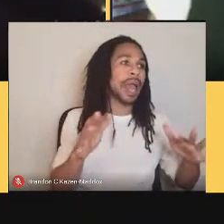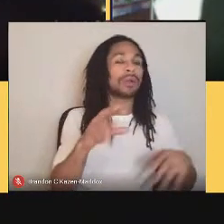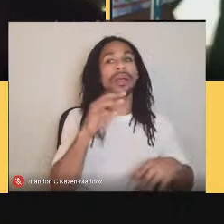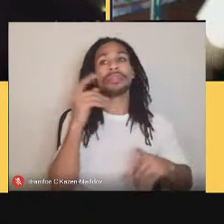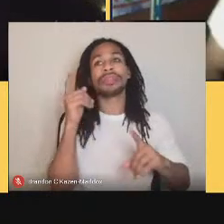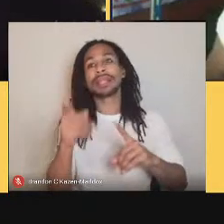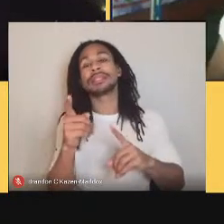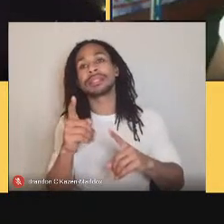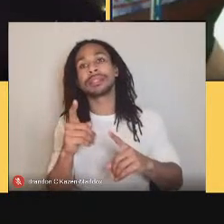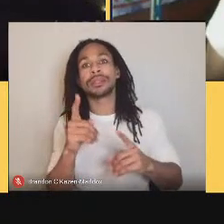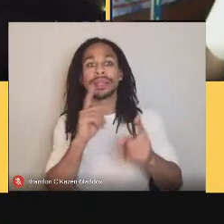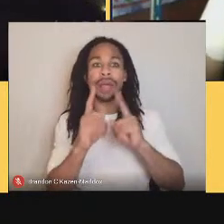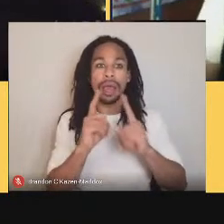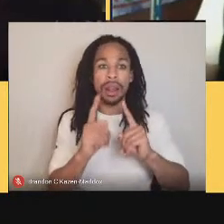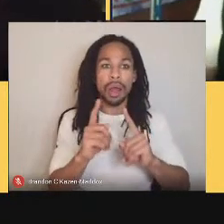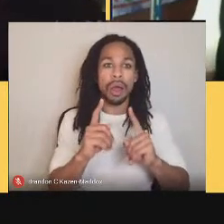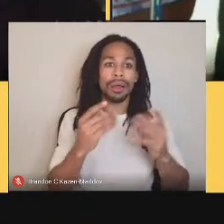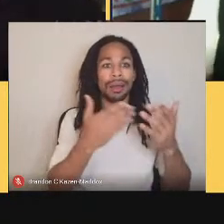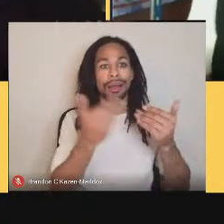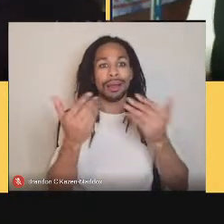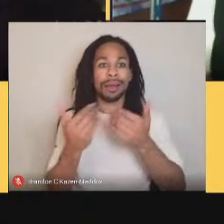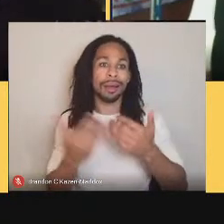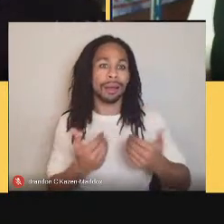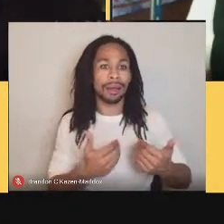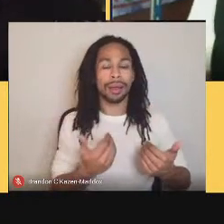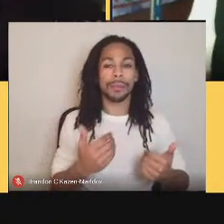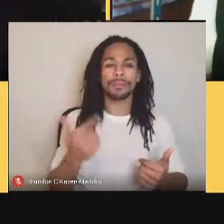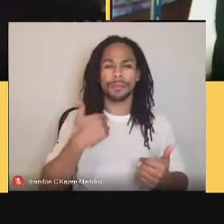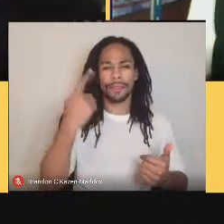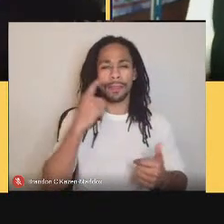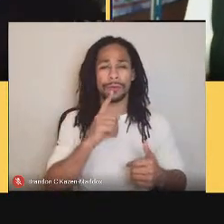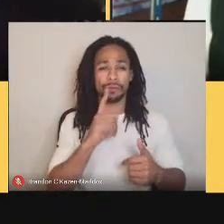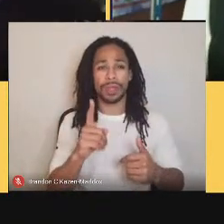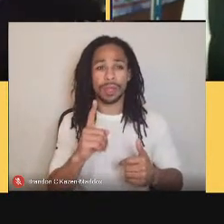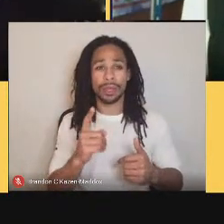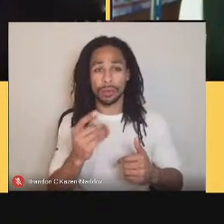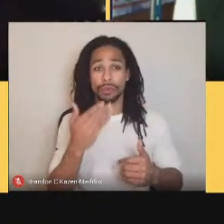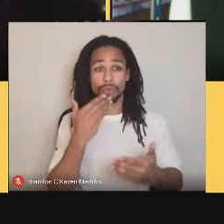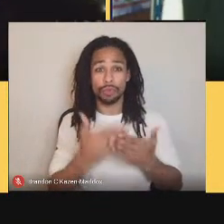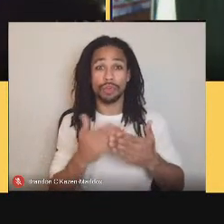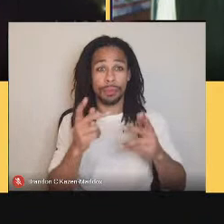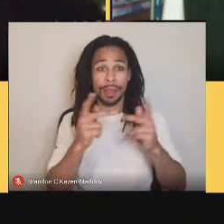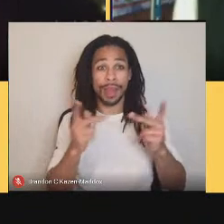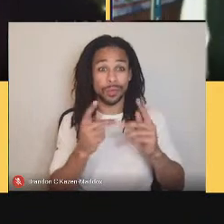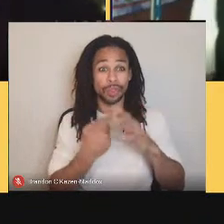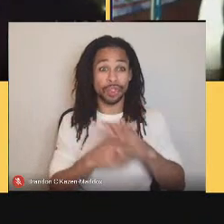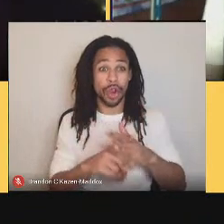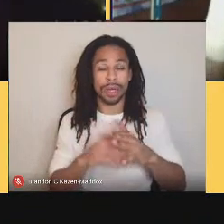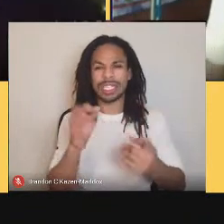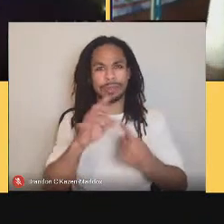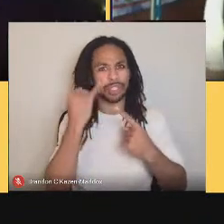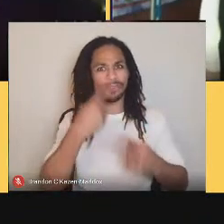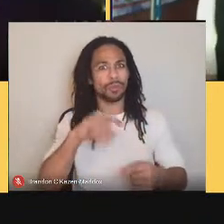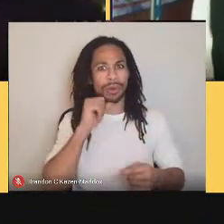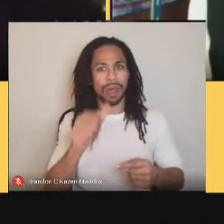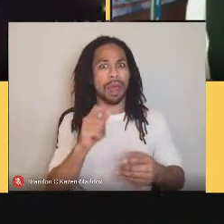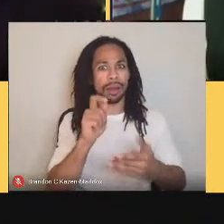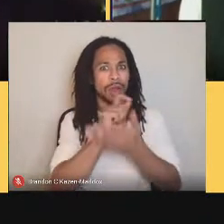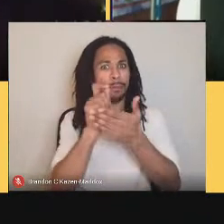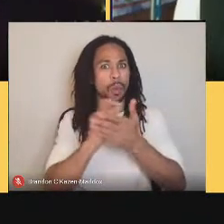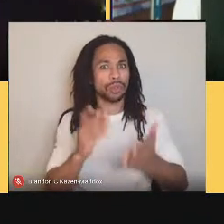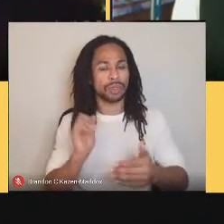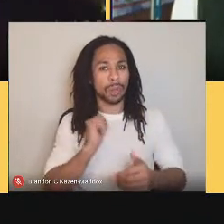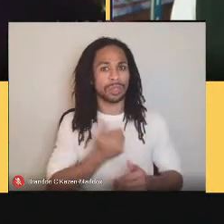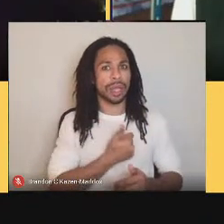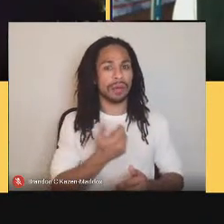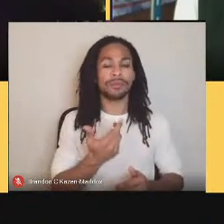dialogue. And I think a really good place to start, especially if we're not composers ourselves, right? Because naturally being a